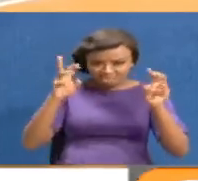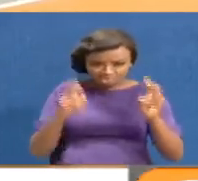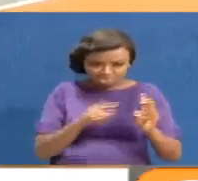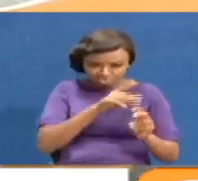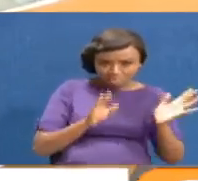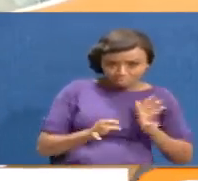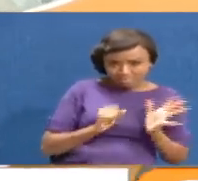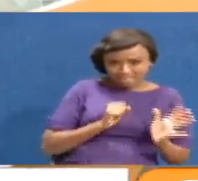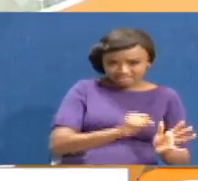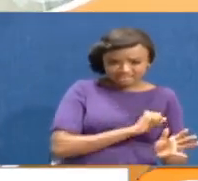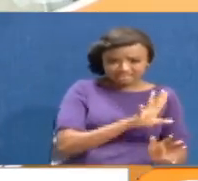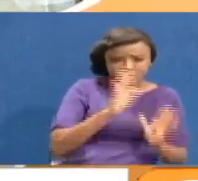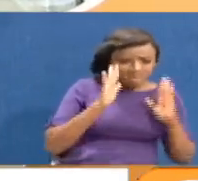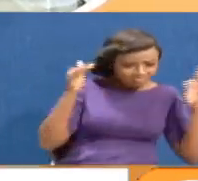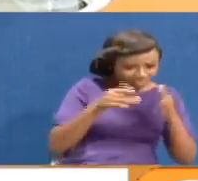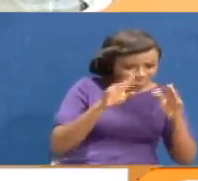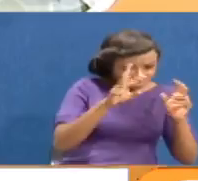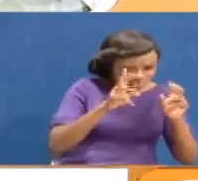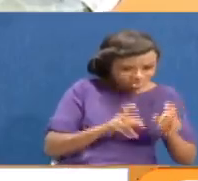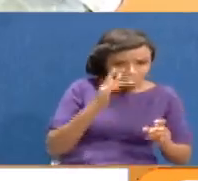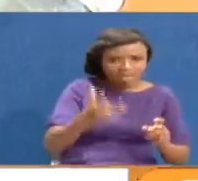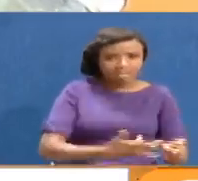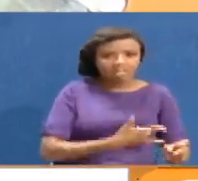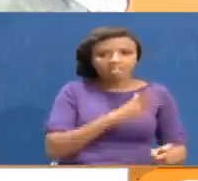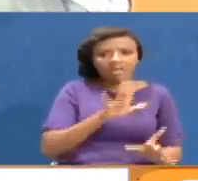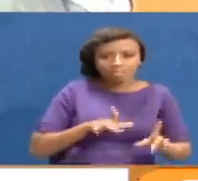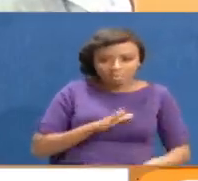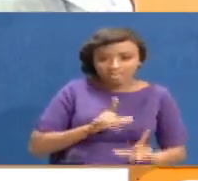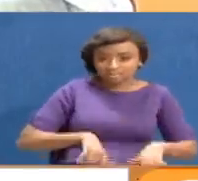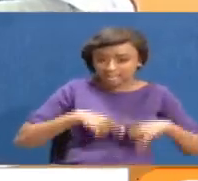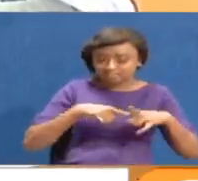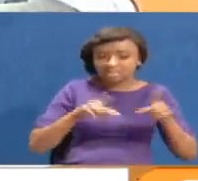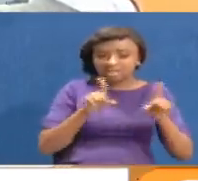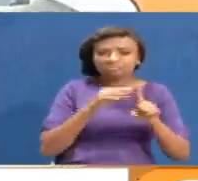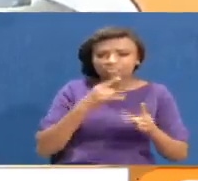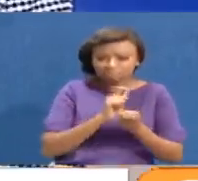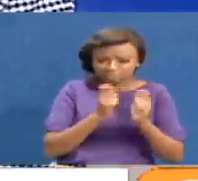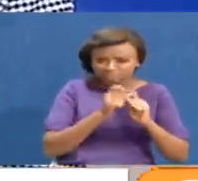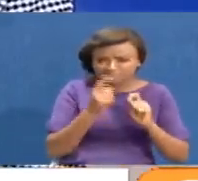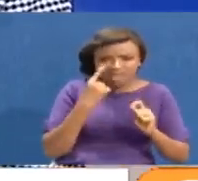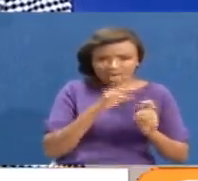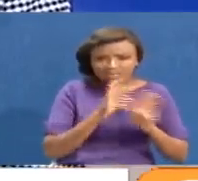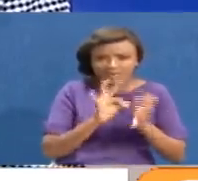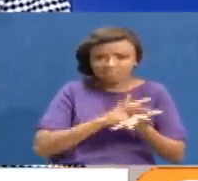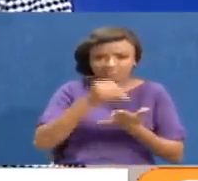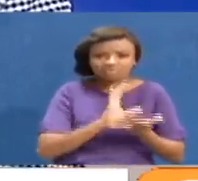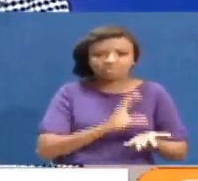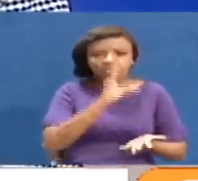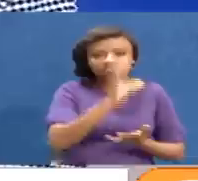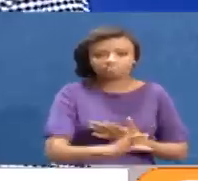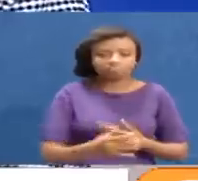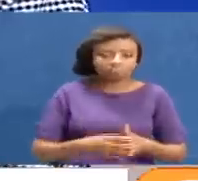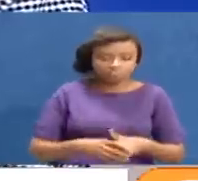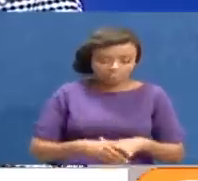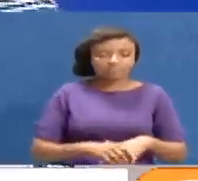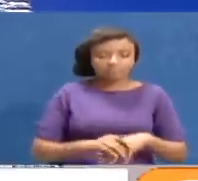the women senators will focus on because they touch the lives of women. And want to see how the funds that have been allocated have been used to better